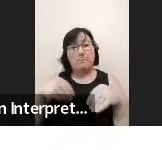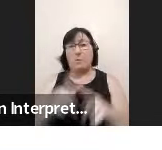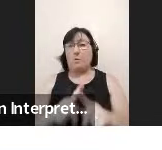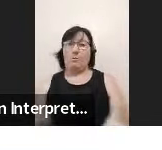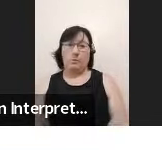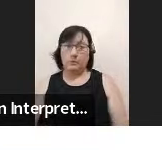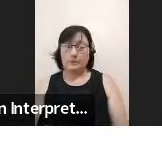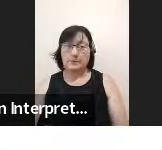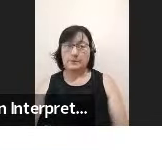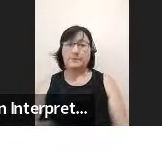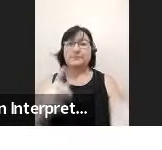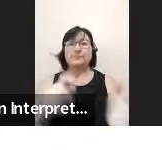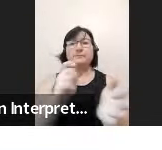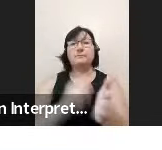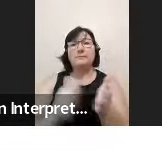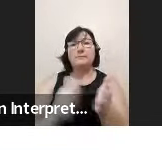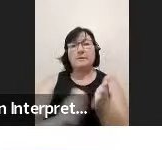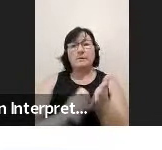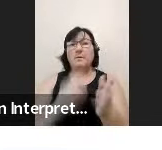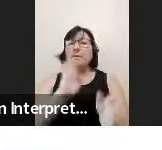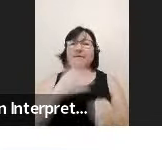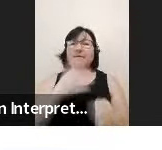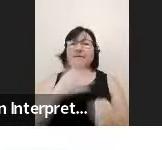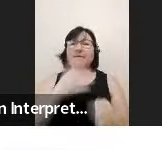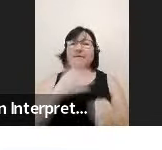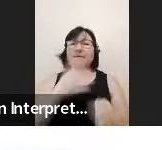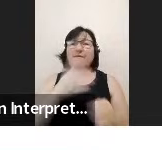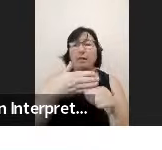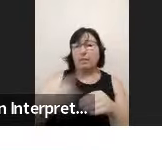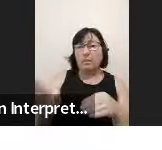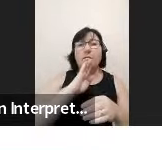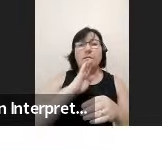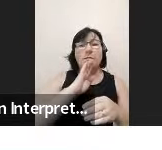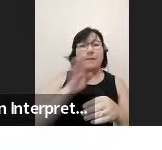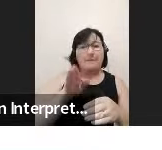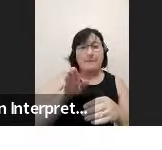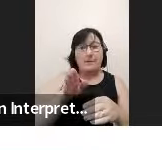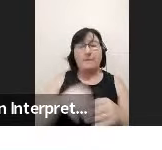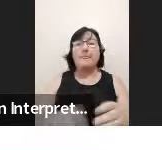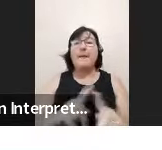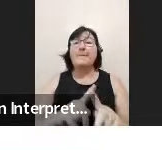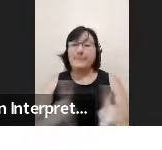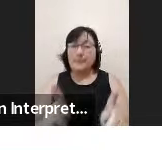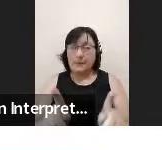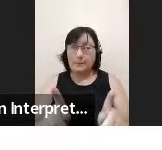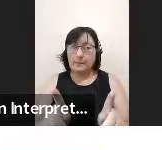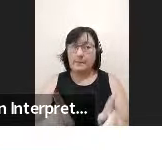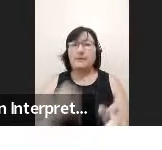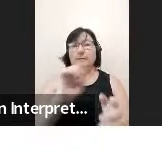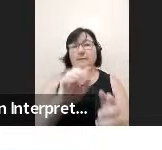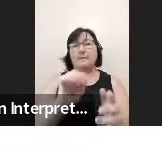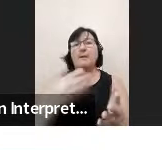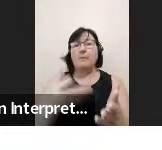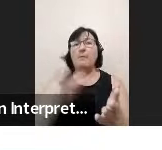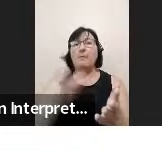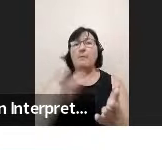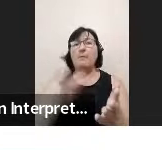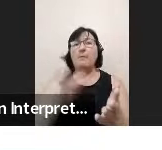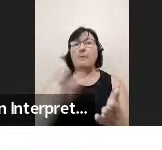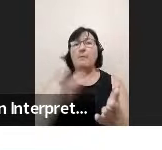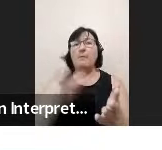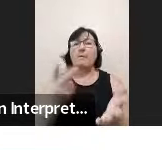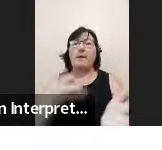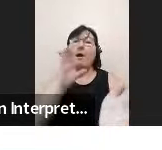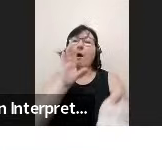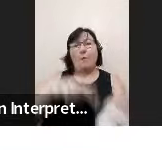However, you may be requested to have a compliance improvement plan, or you may be requested to